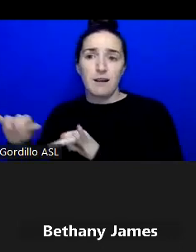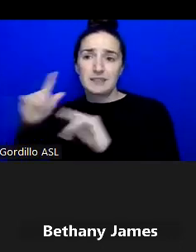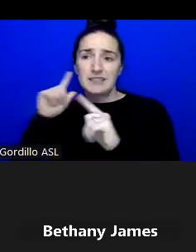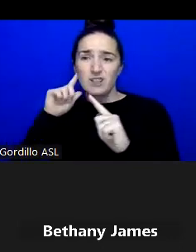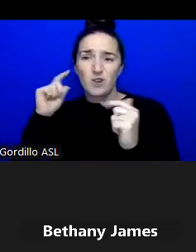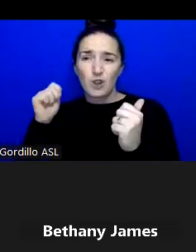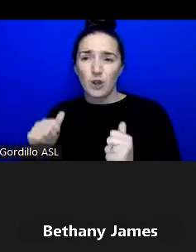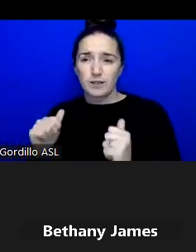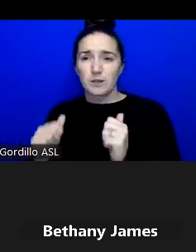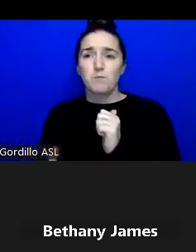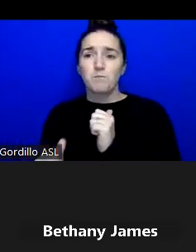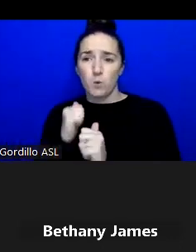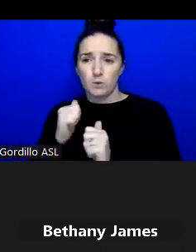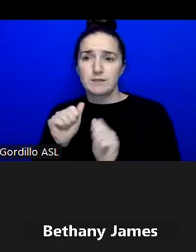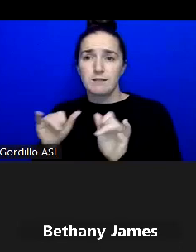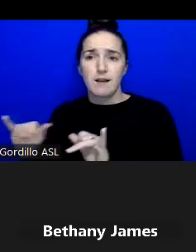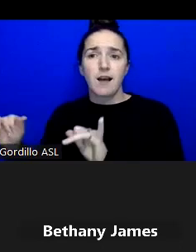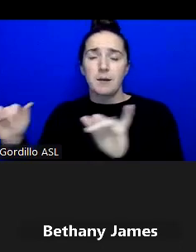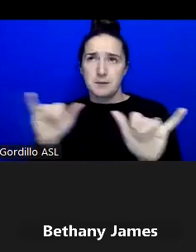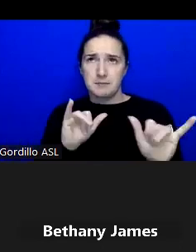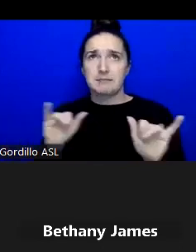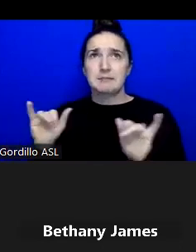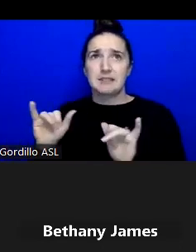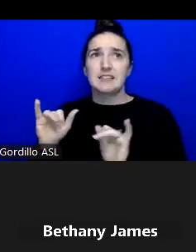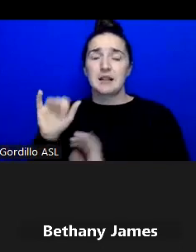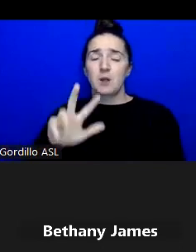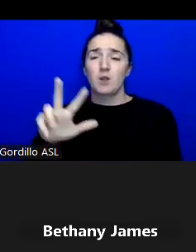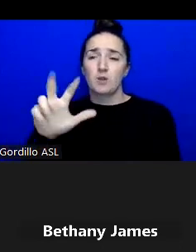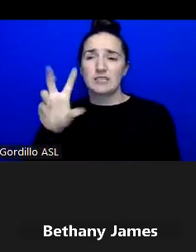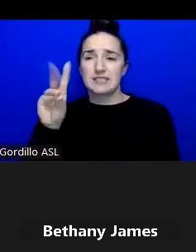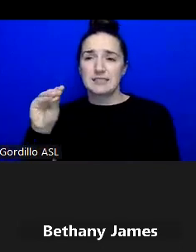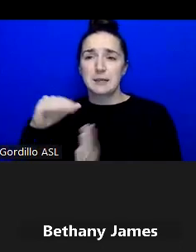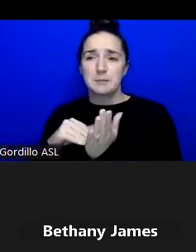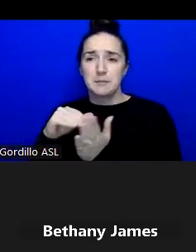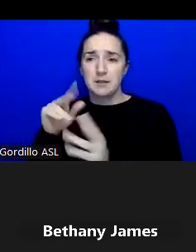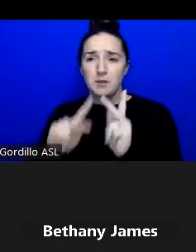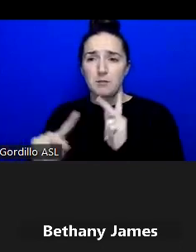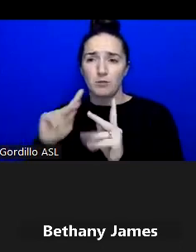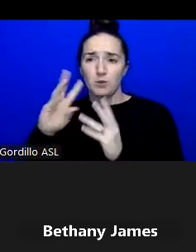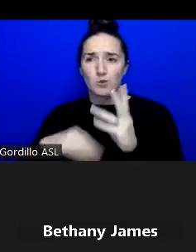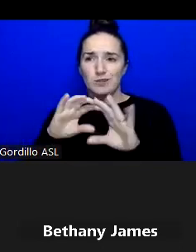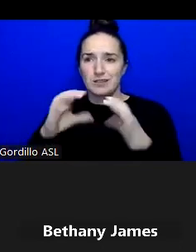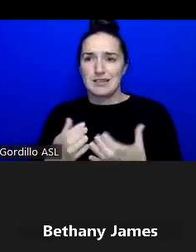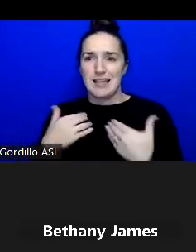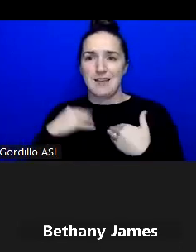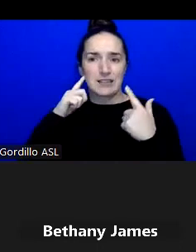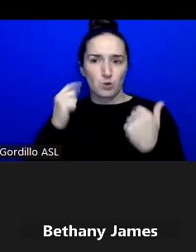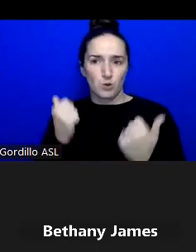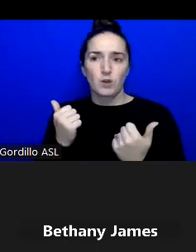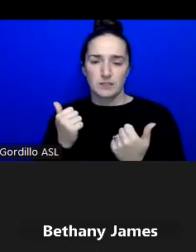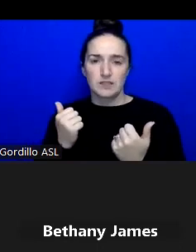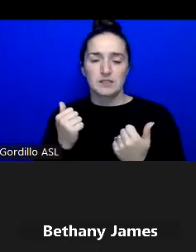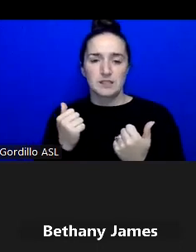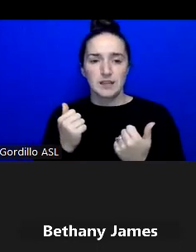Health Organization. About 360 million people worldwide have a hearing loss. And when we're thinking about the way that the brain